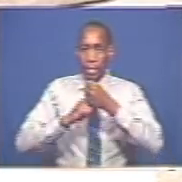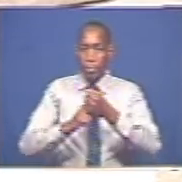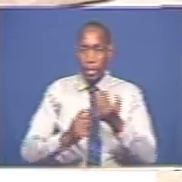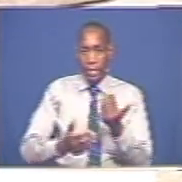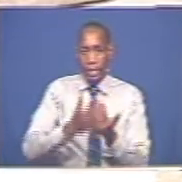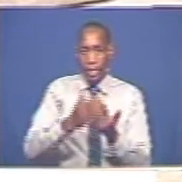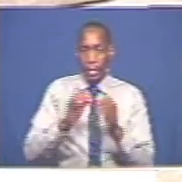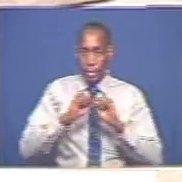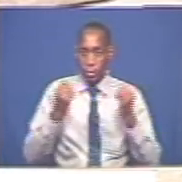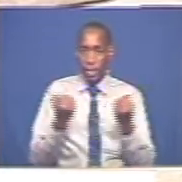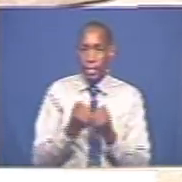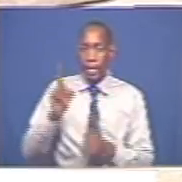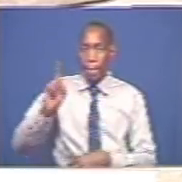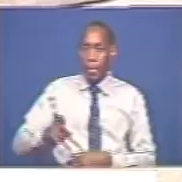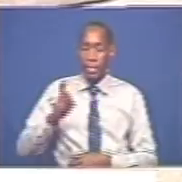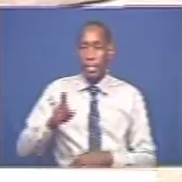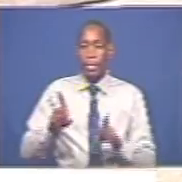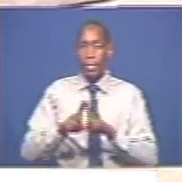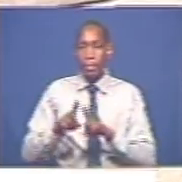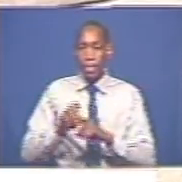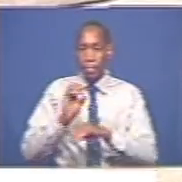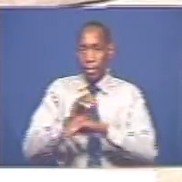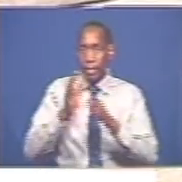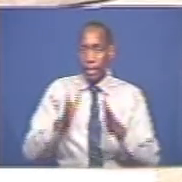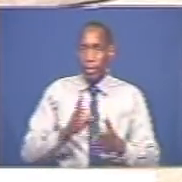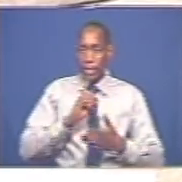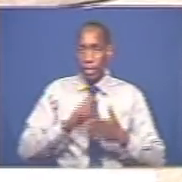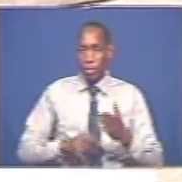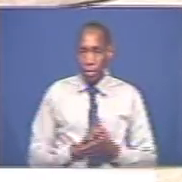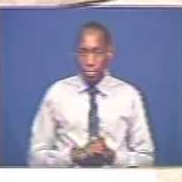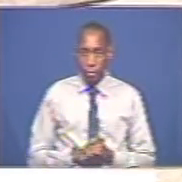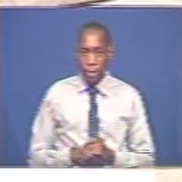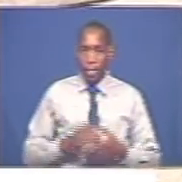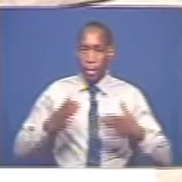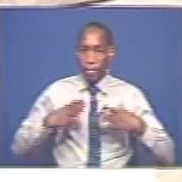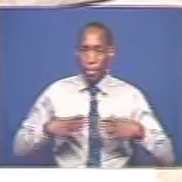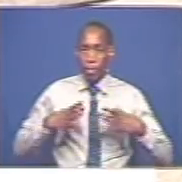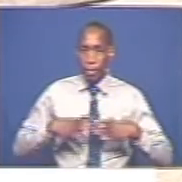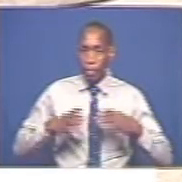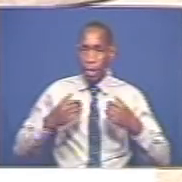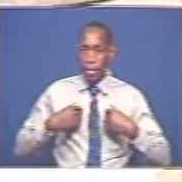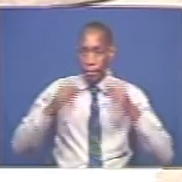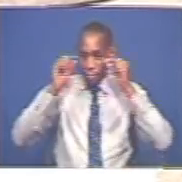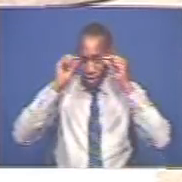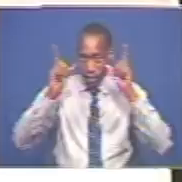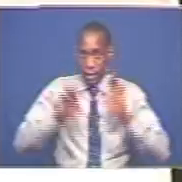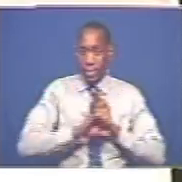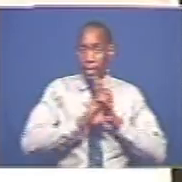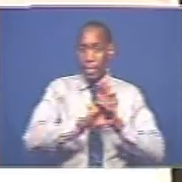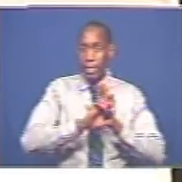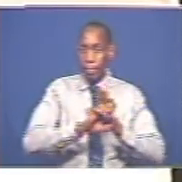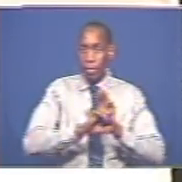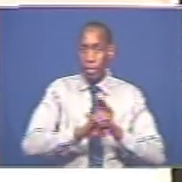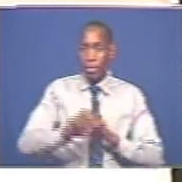caring society, and there's need, like our counselor said, yeah. of people to be sensitized. Like for example,